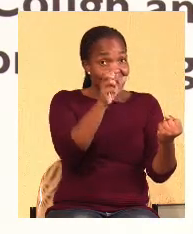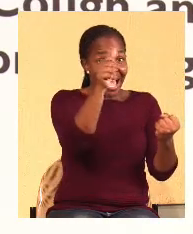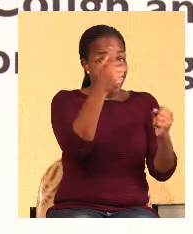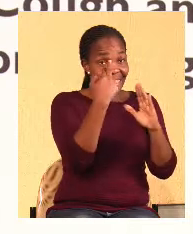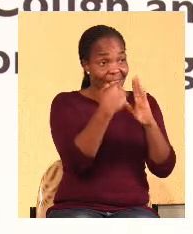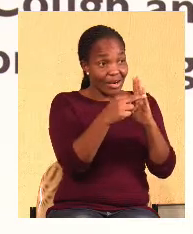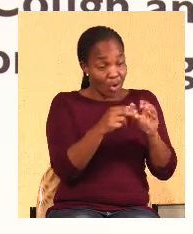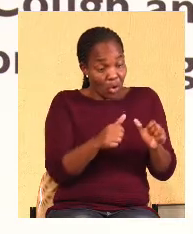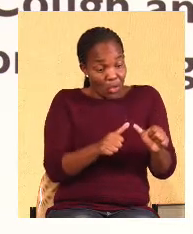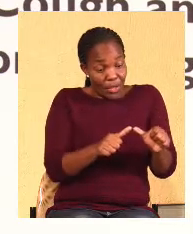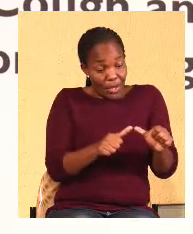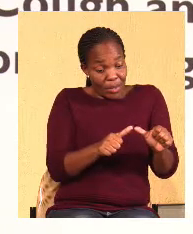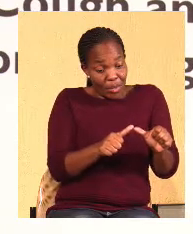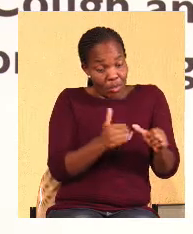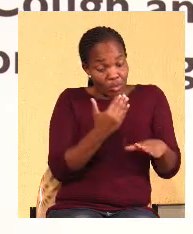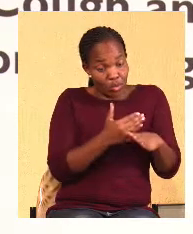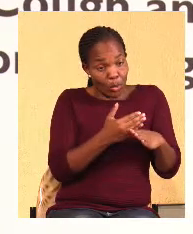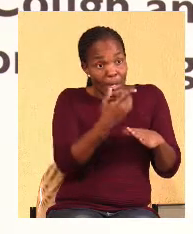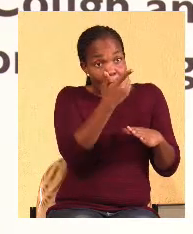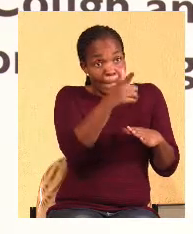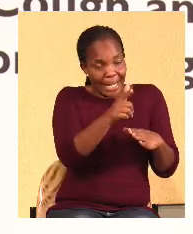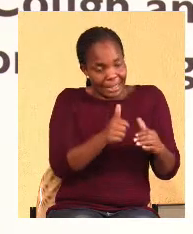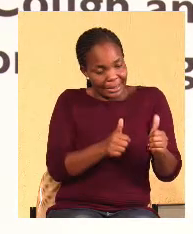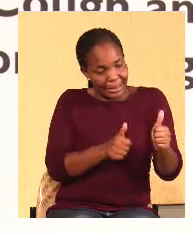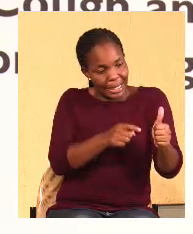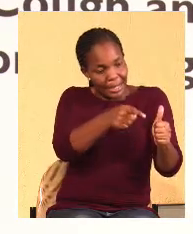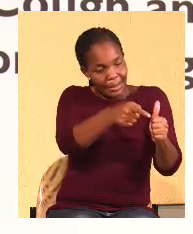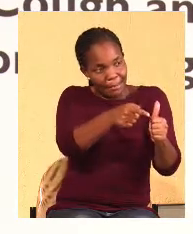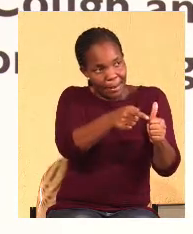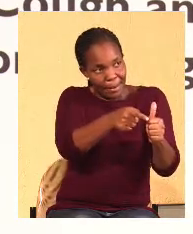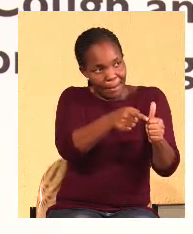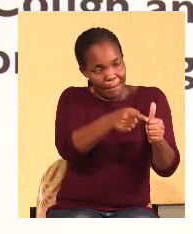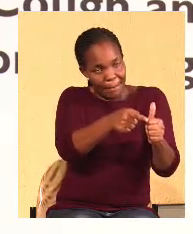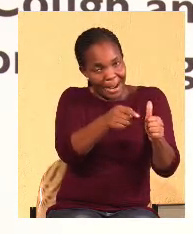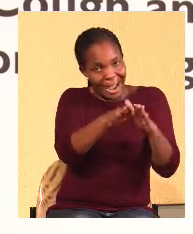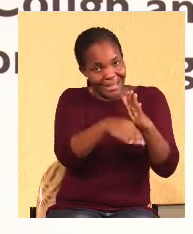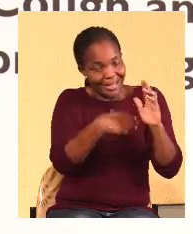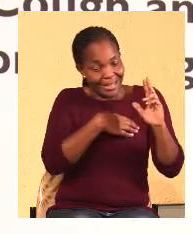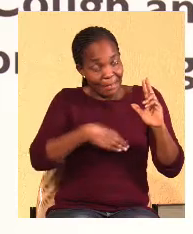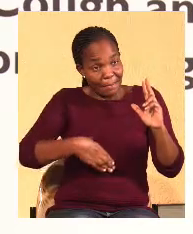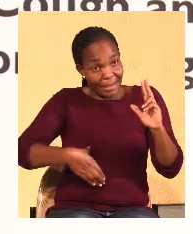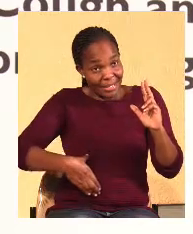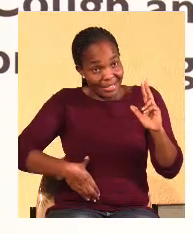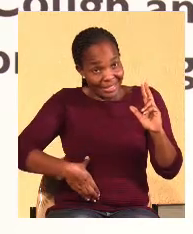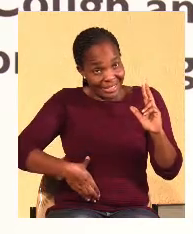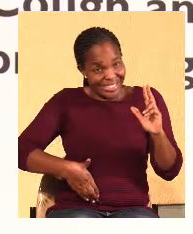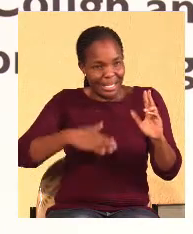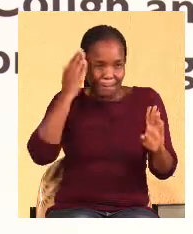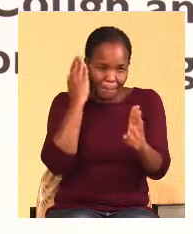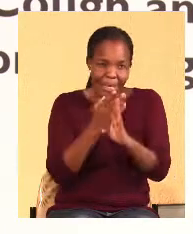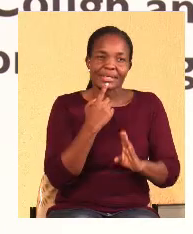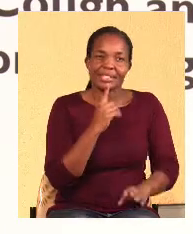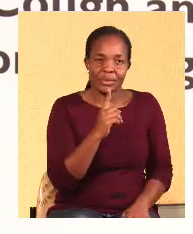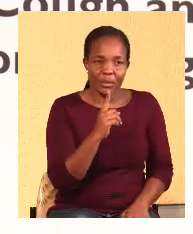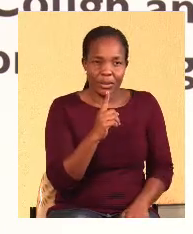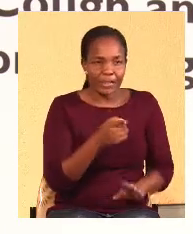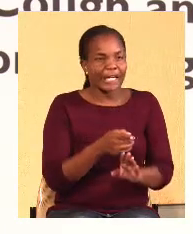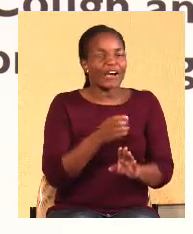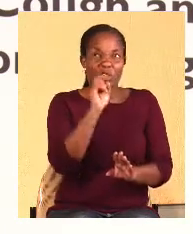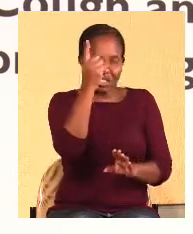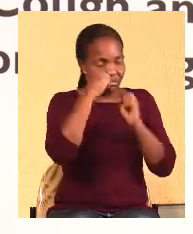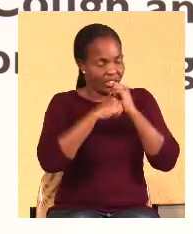operate unless the president, by proclamation or by regulation, specifically suspends it.